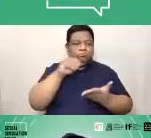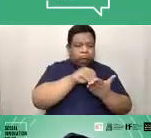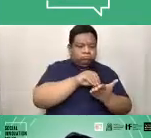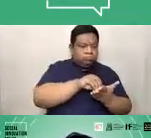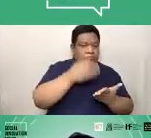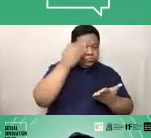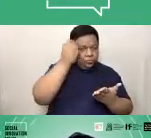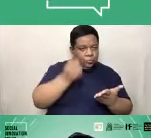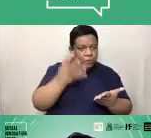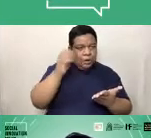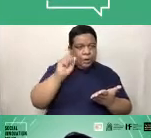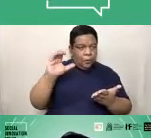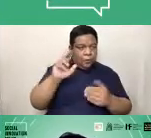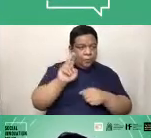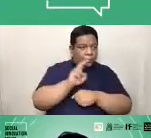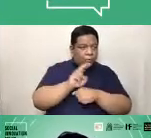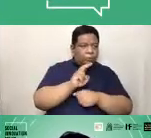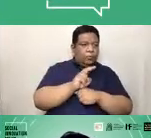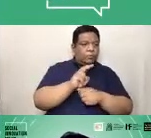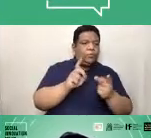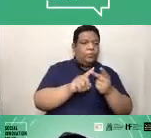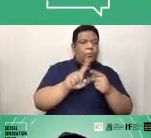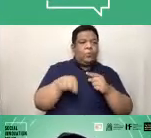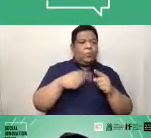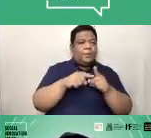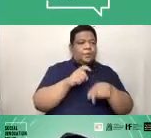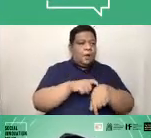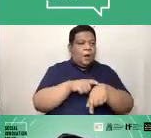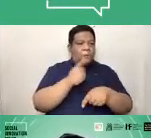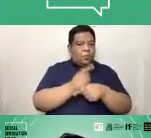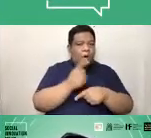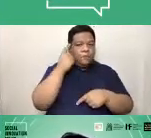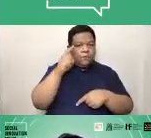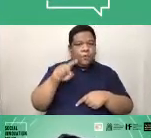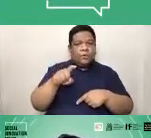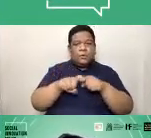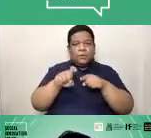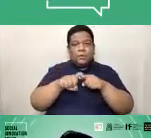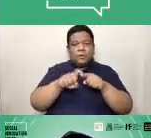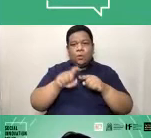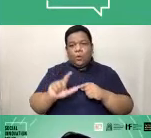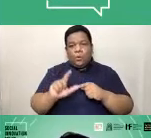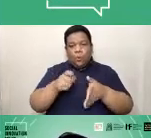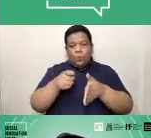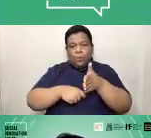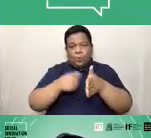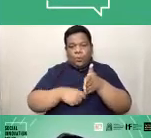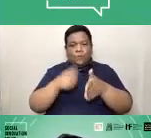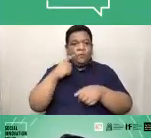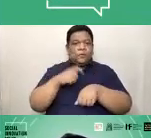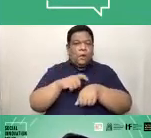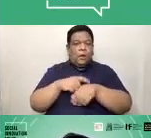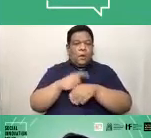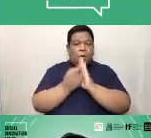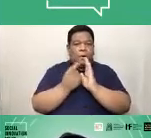electricity your air conditioning uses, when is the efficient time for, let's say Meralco has like lower cost hours, when is the